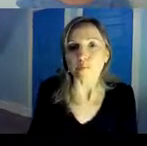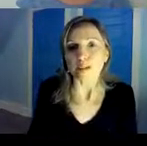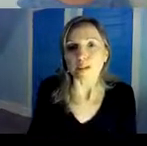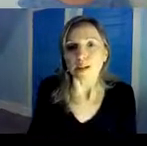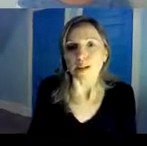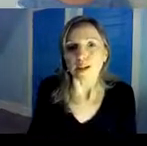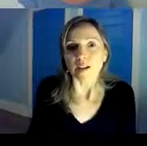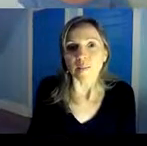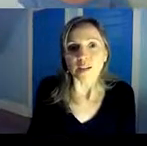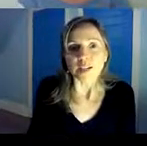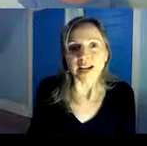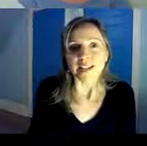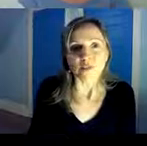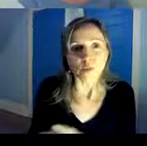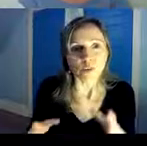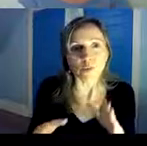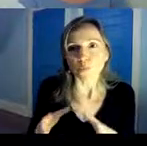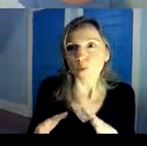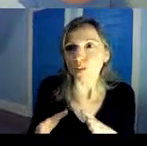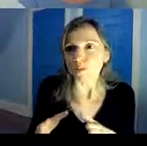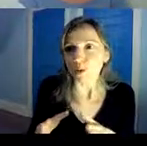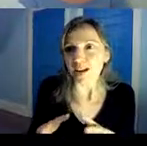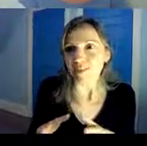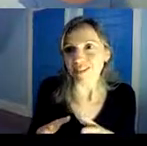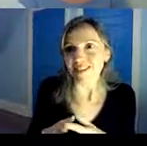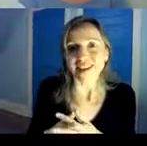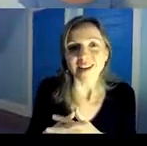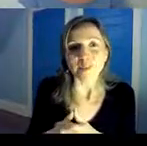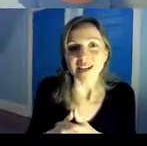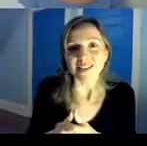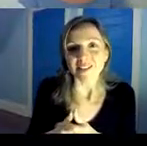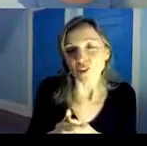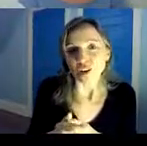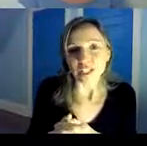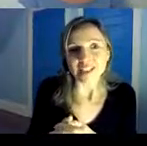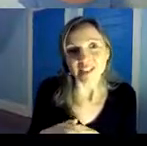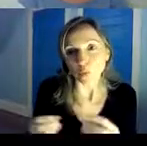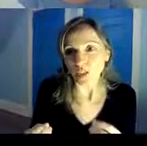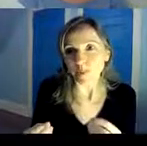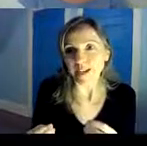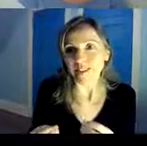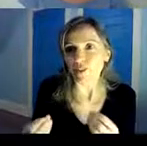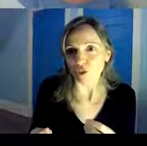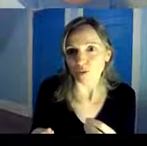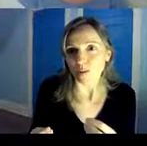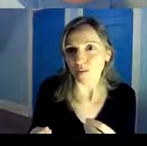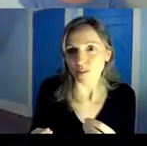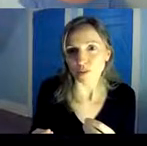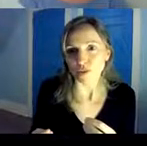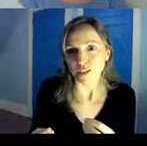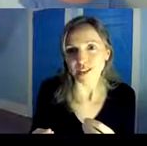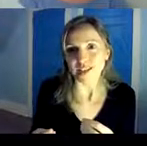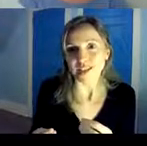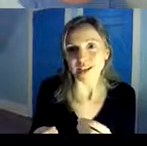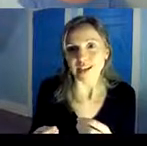up. It has, if you're wondering if you have this plant in your garden, it's a woody plant, it's a shrub or a